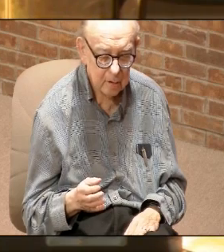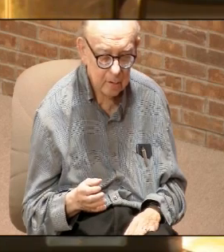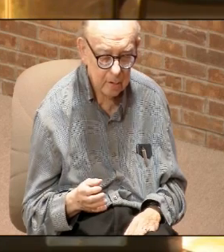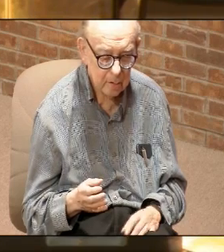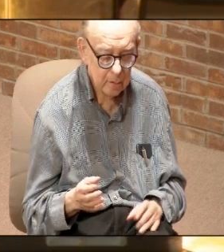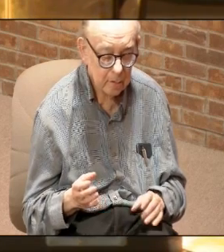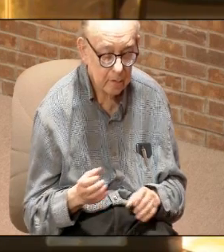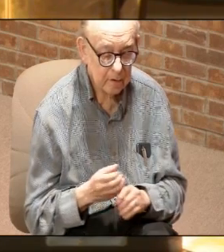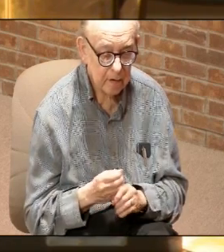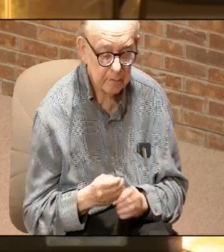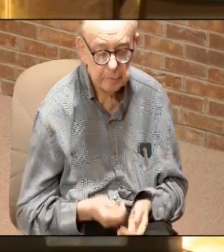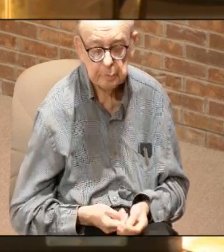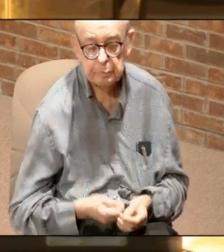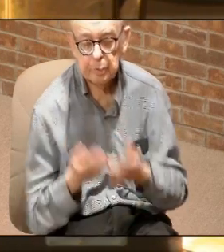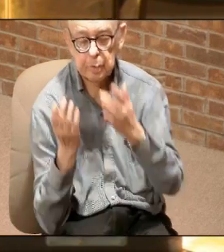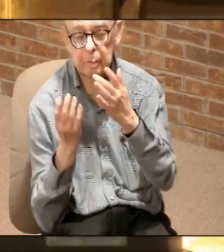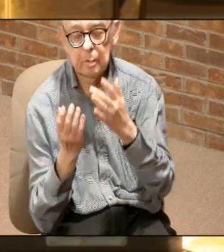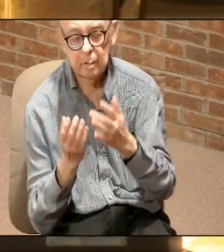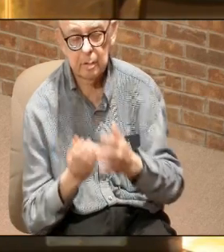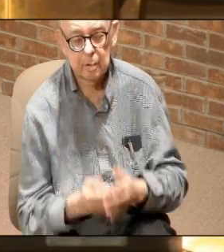got thrown out.